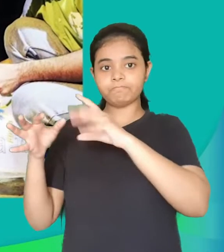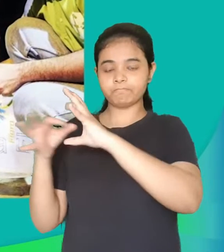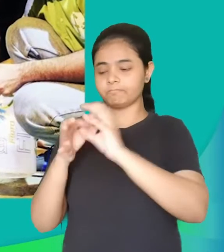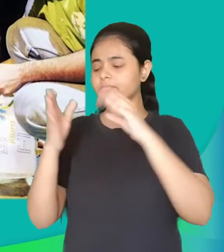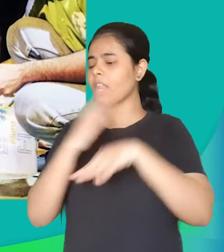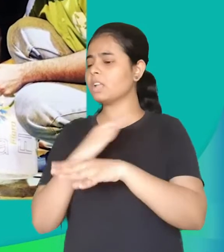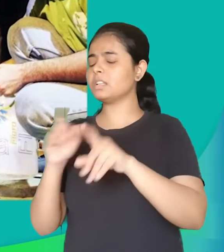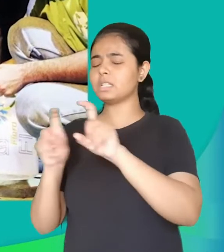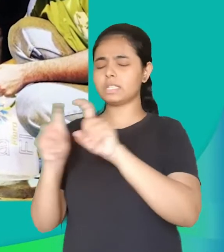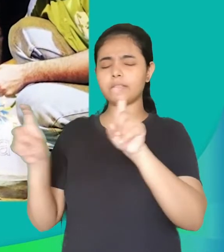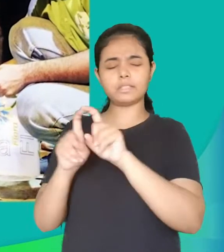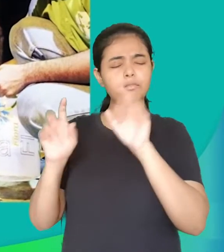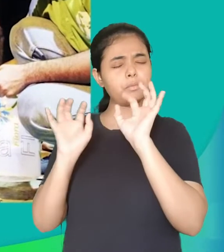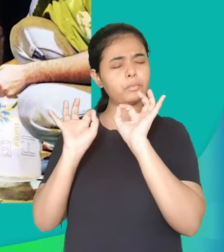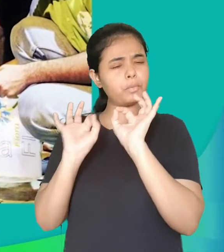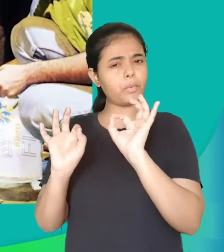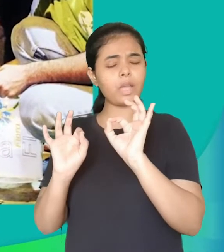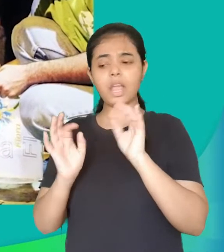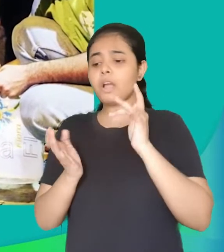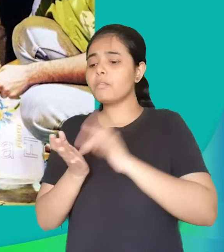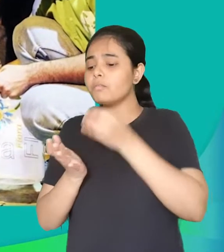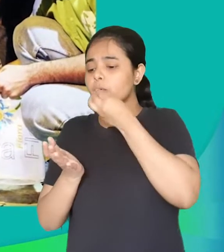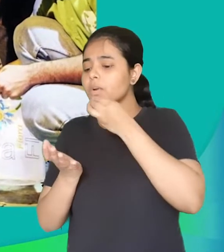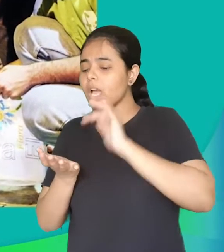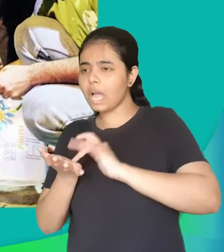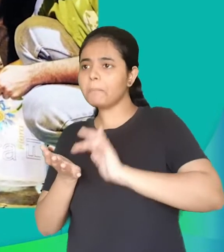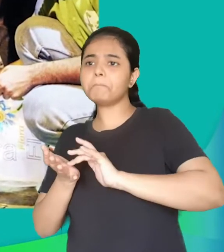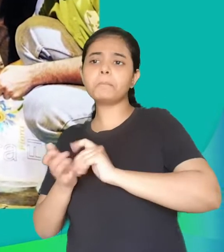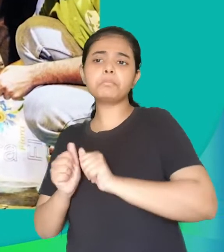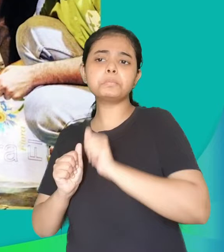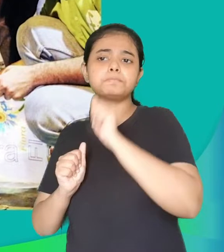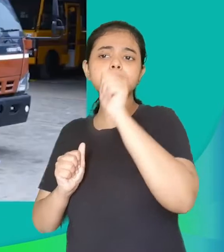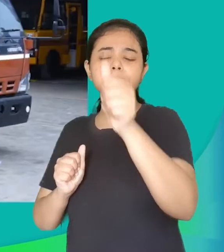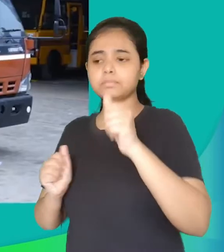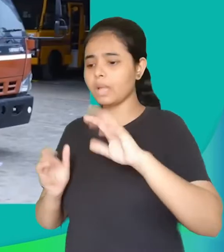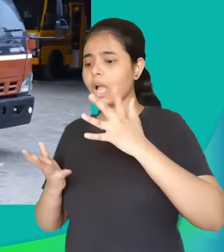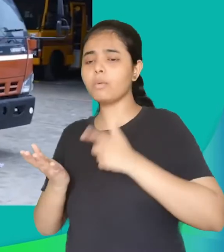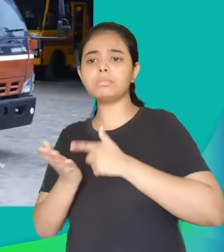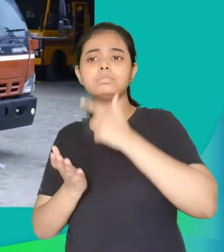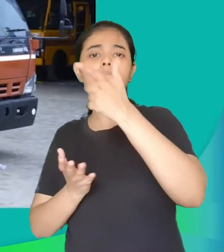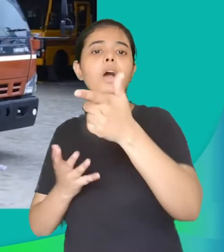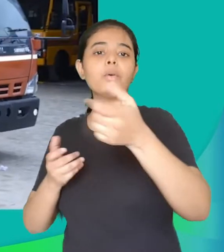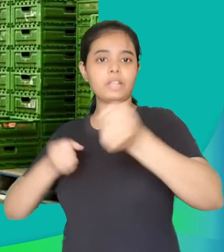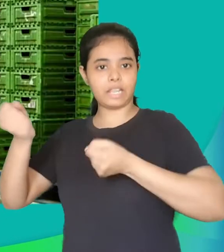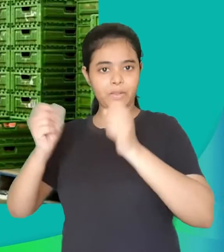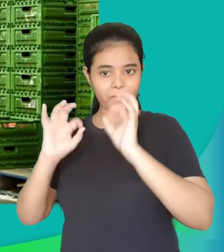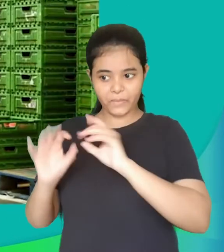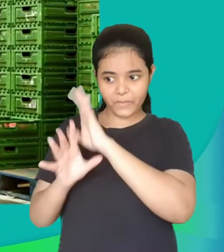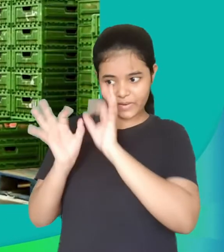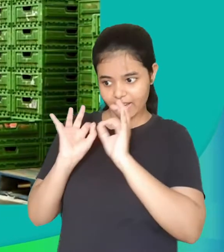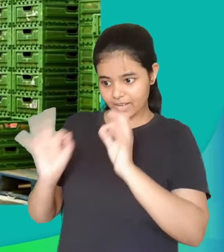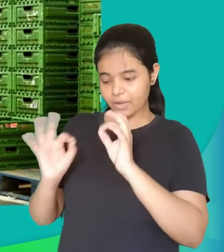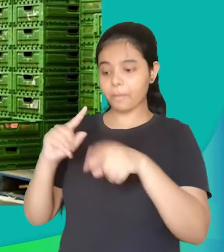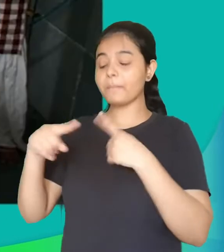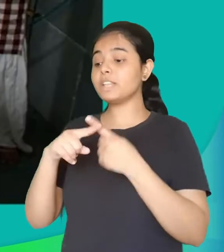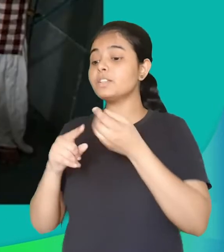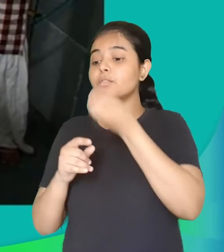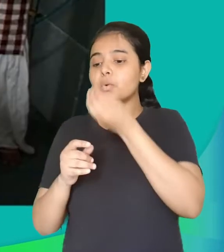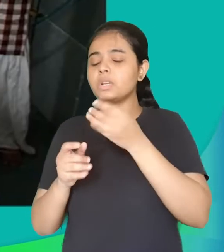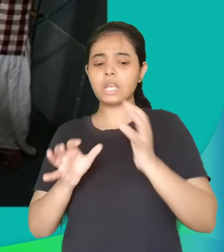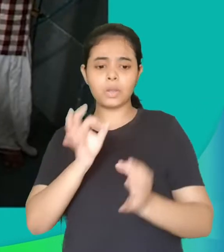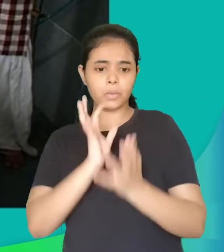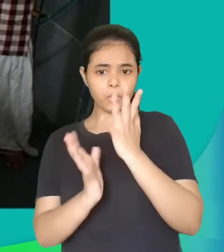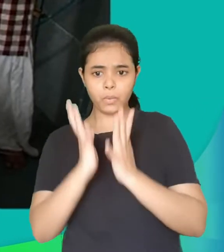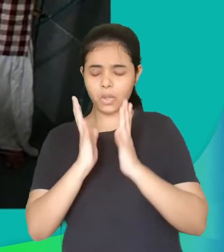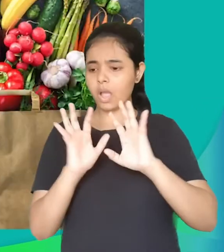Food Distribution Organization shall have proper facilities for transport, storage and